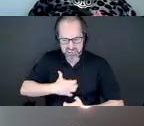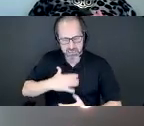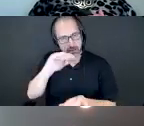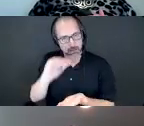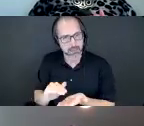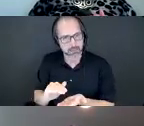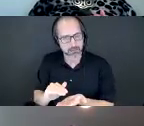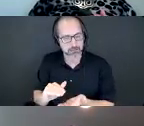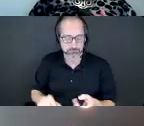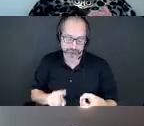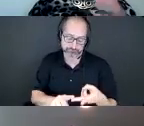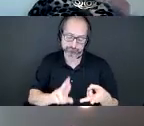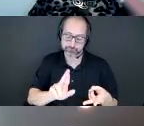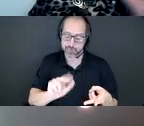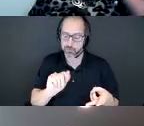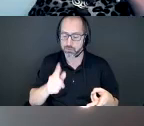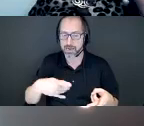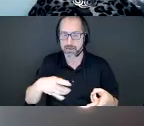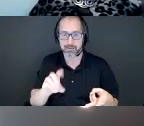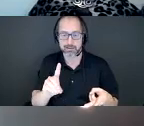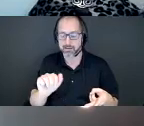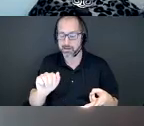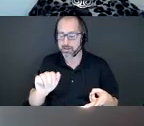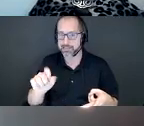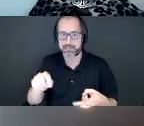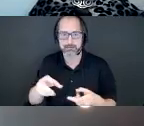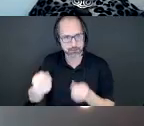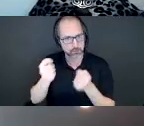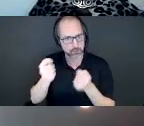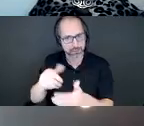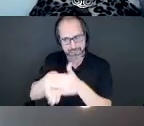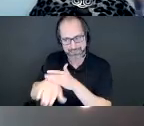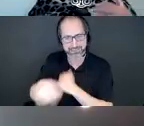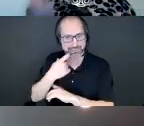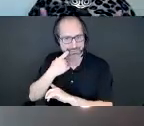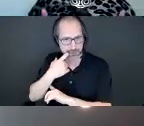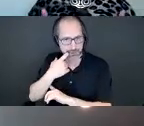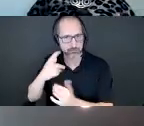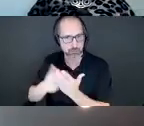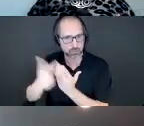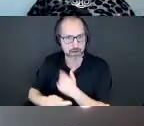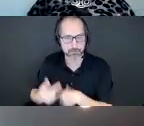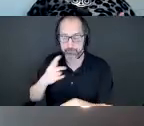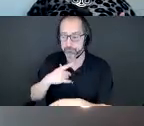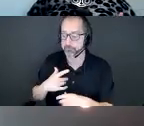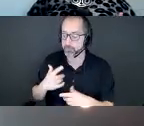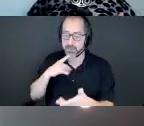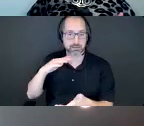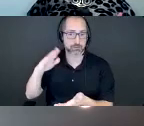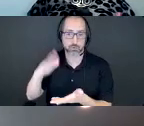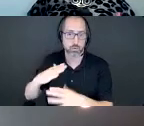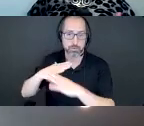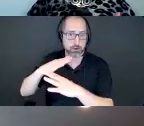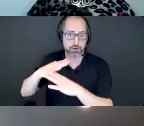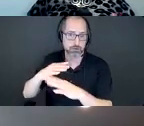addiction medicine programs. It's a really low barrier program, and once people get into a